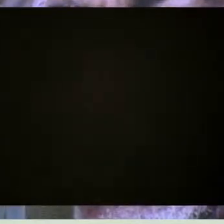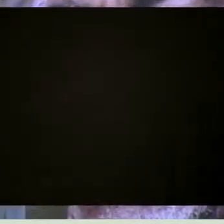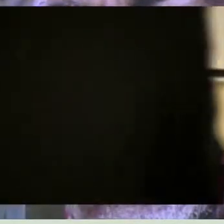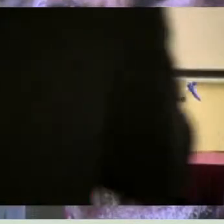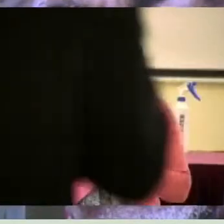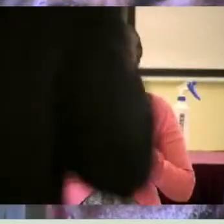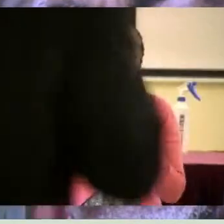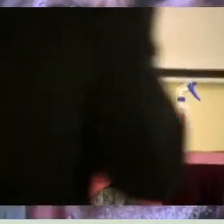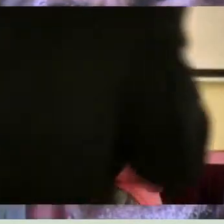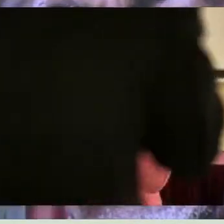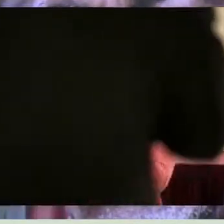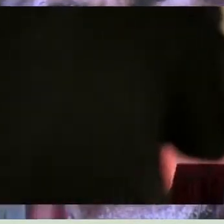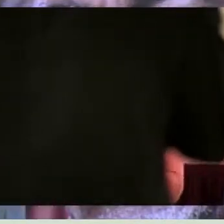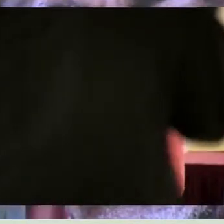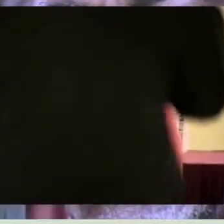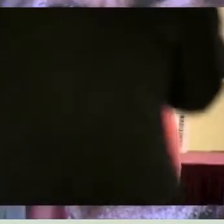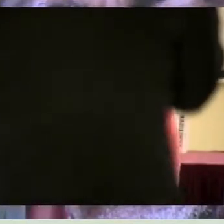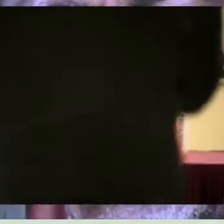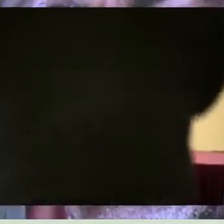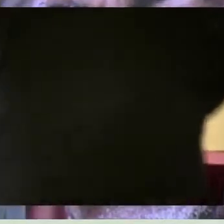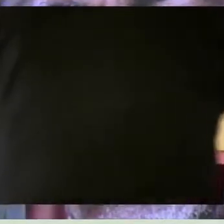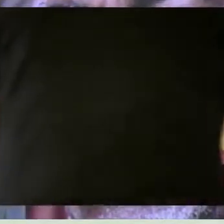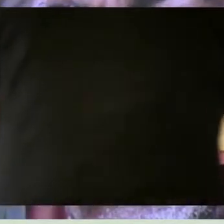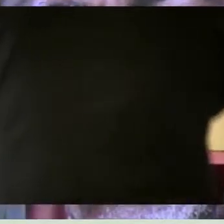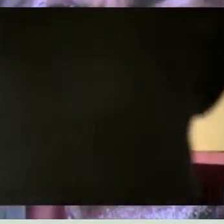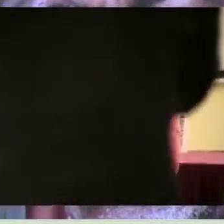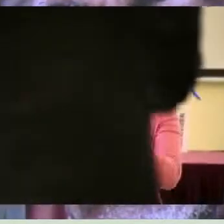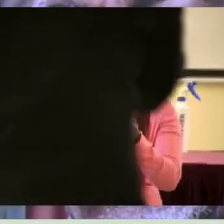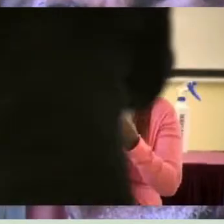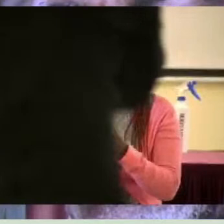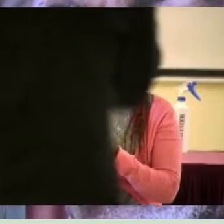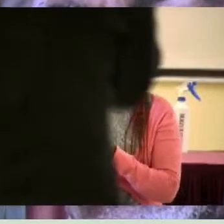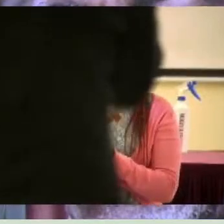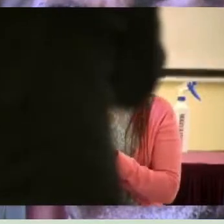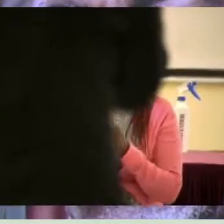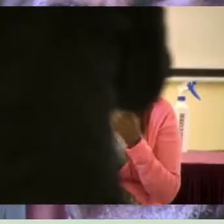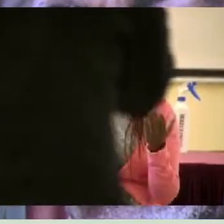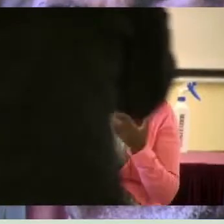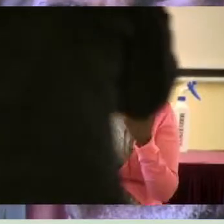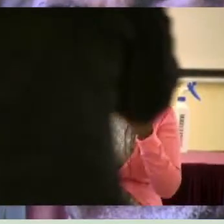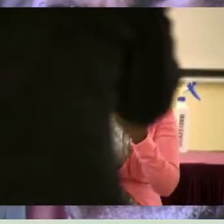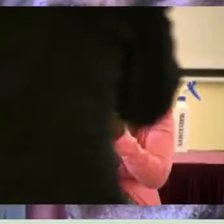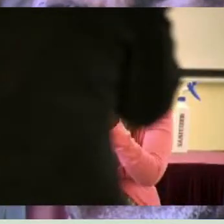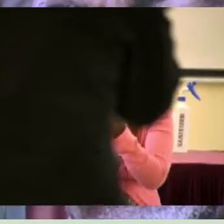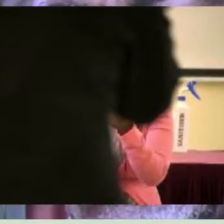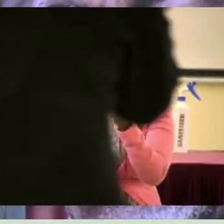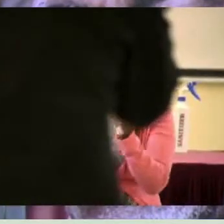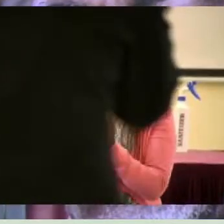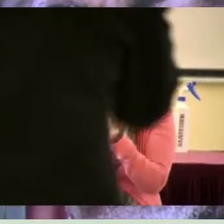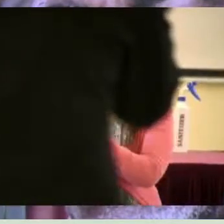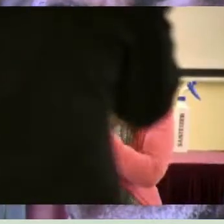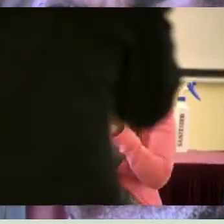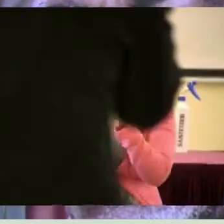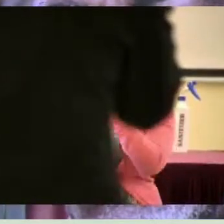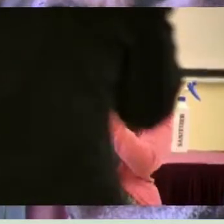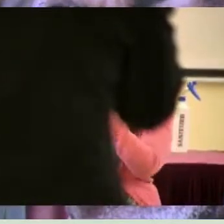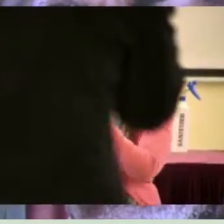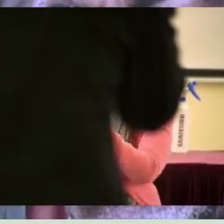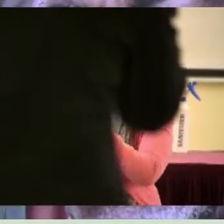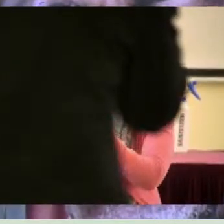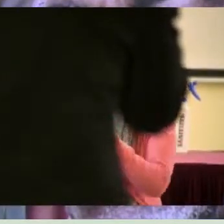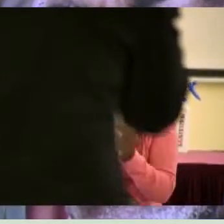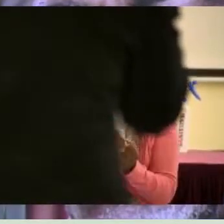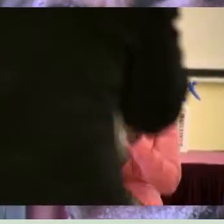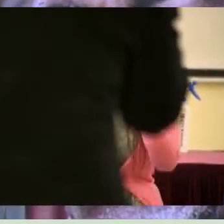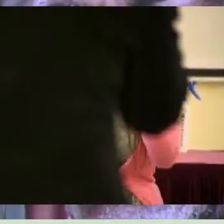socially, politically, to ensure that we reach places where we can, and especially